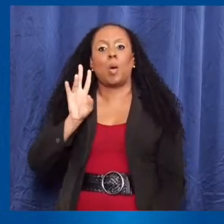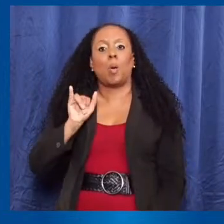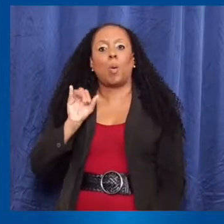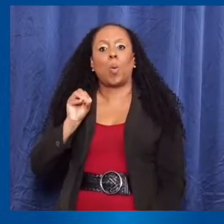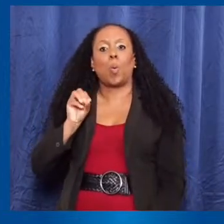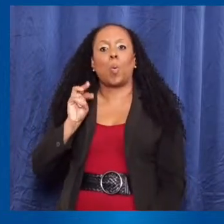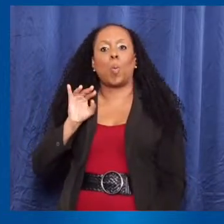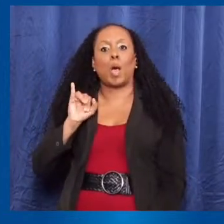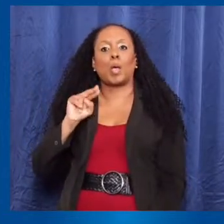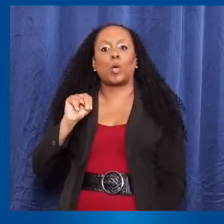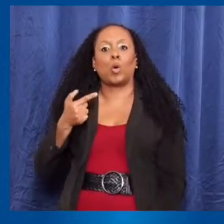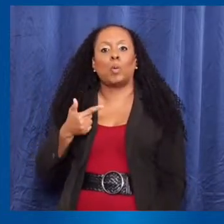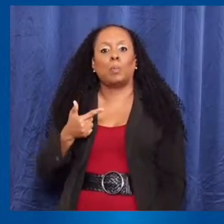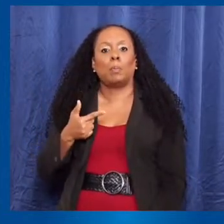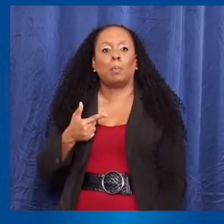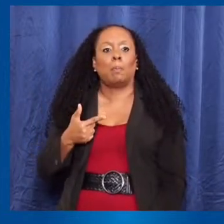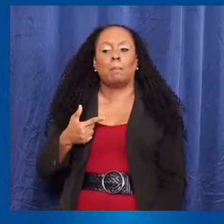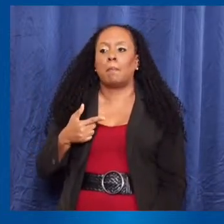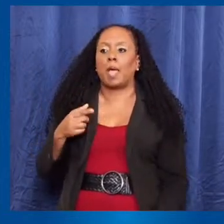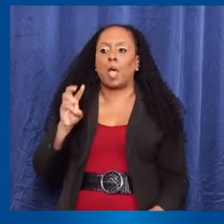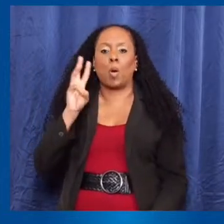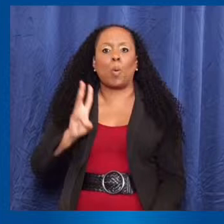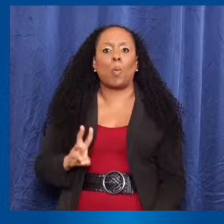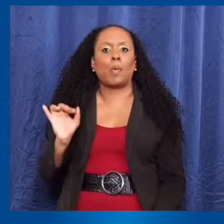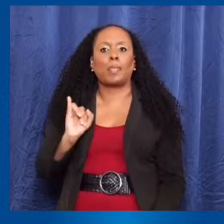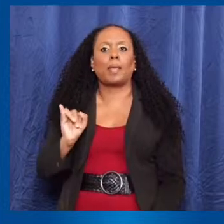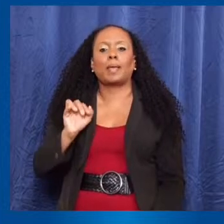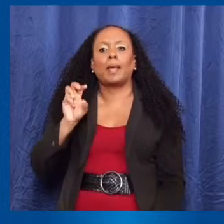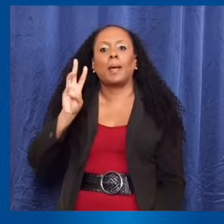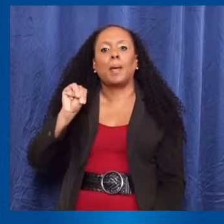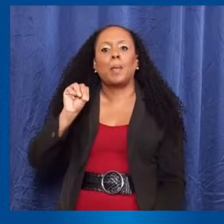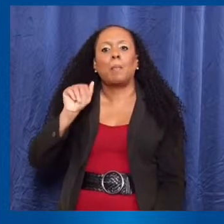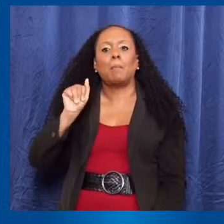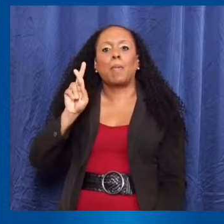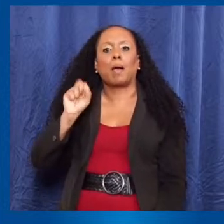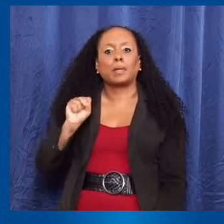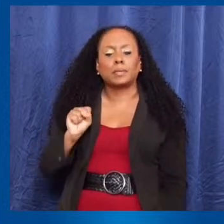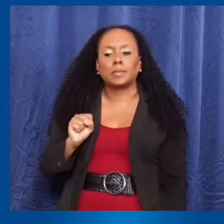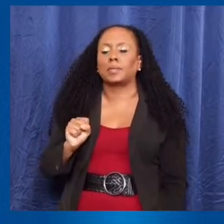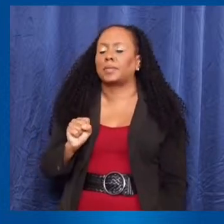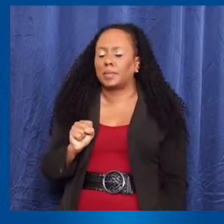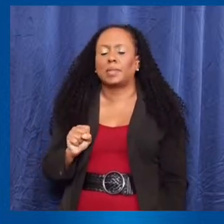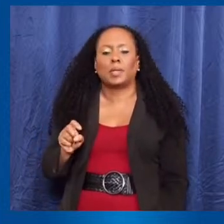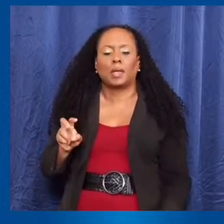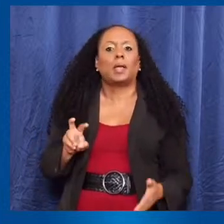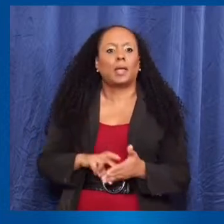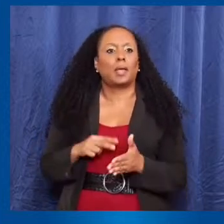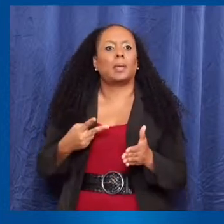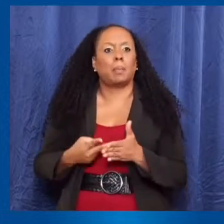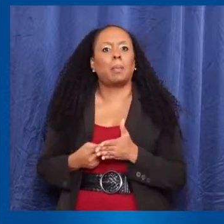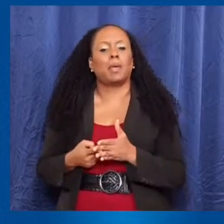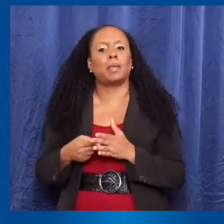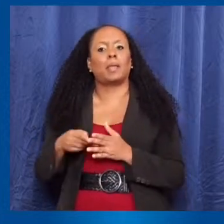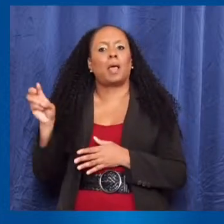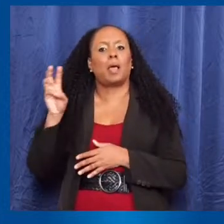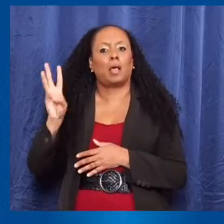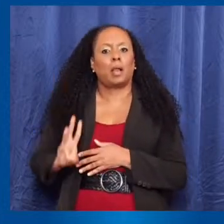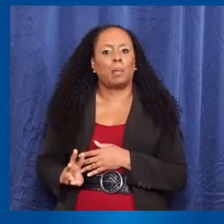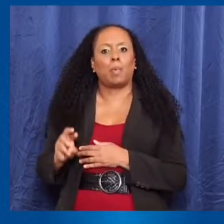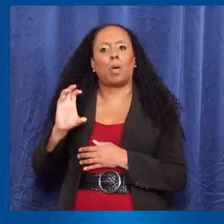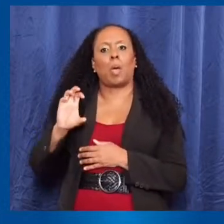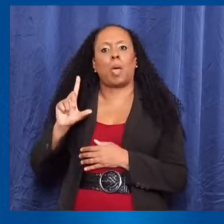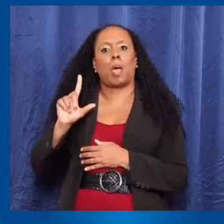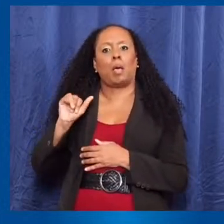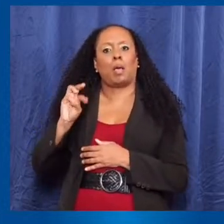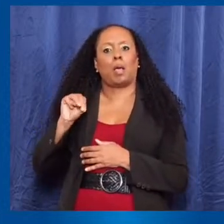on Mars, then we have problems. And quite frankly, as long as we understand that, then I think that you'll see more